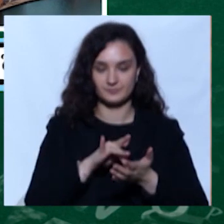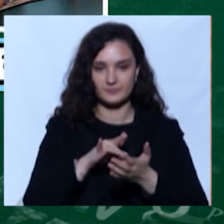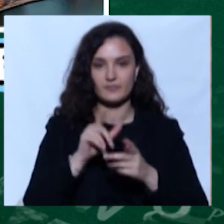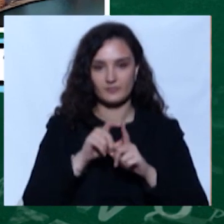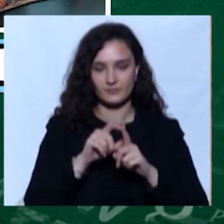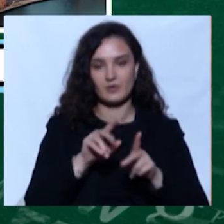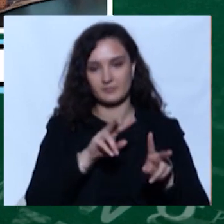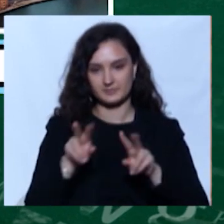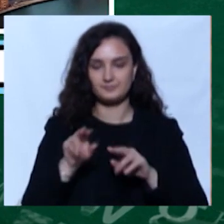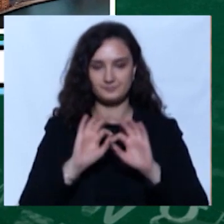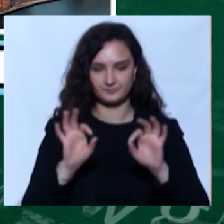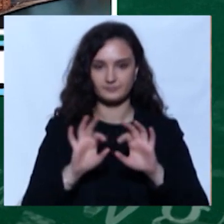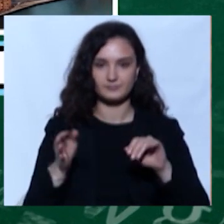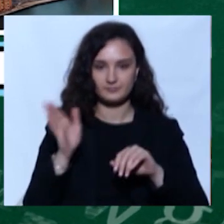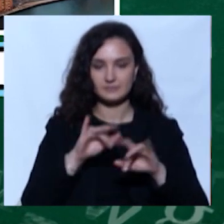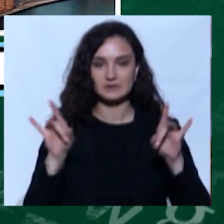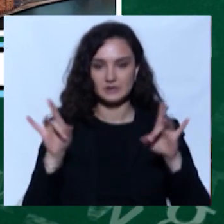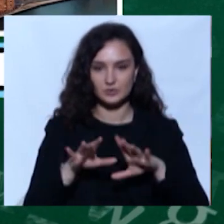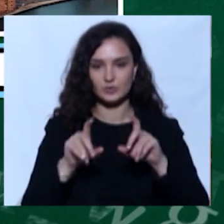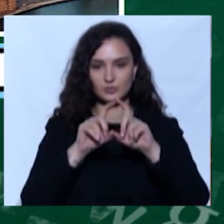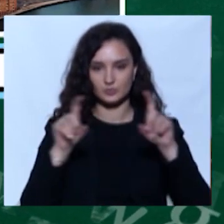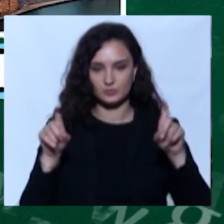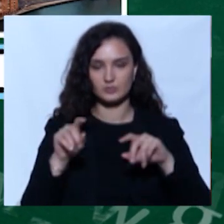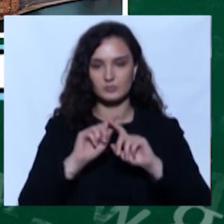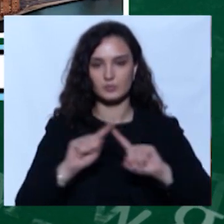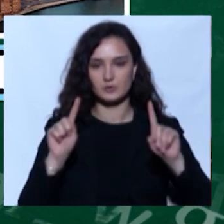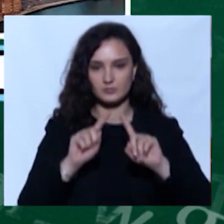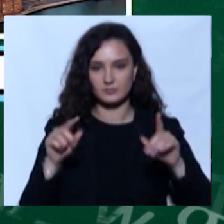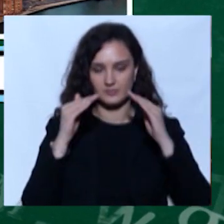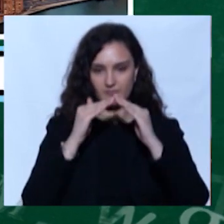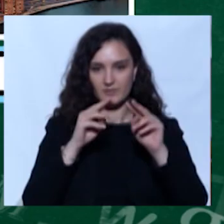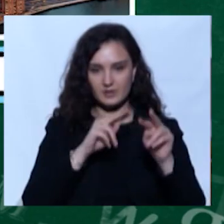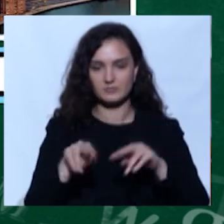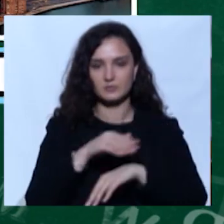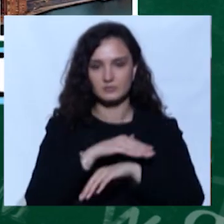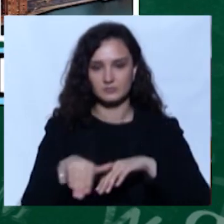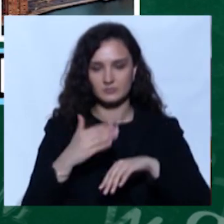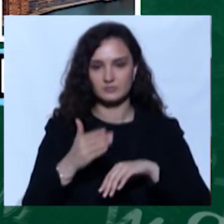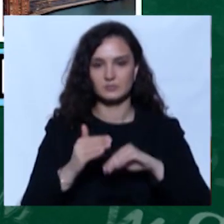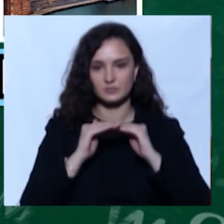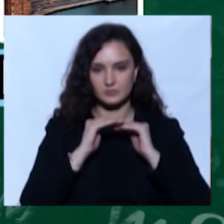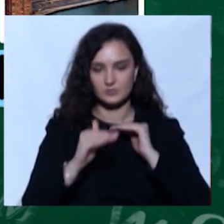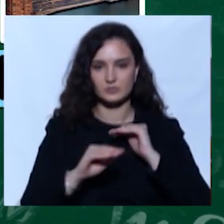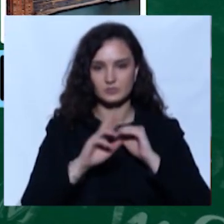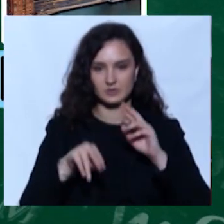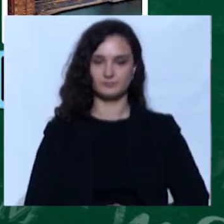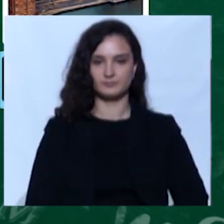at the same time. Restaurant, school, museum, farm, street, road, and